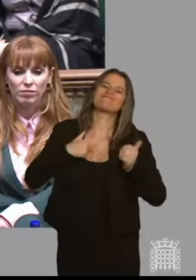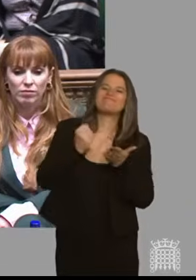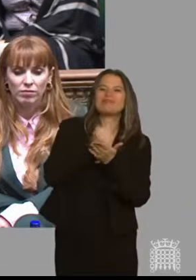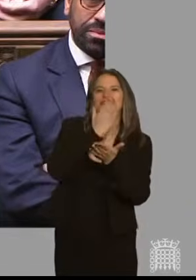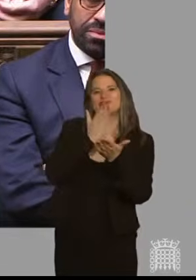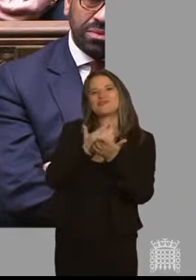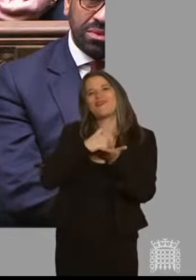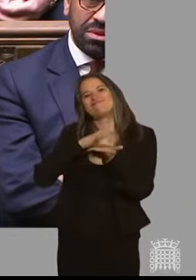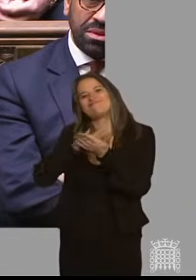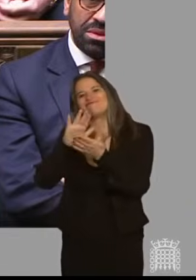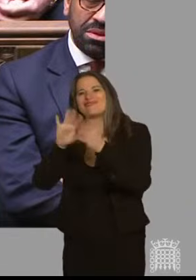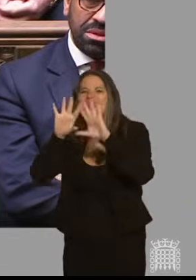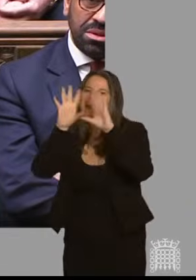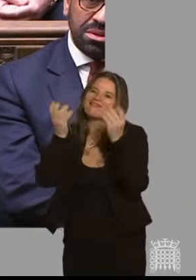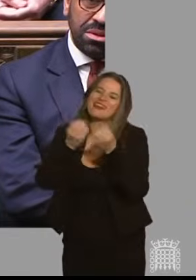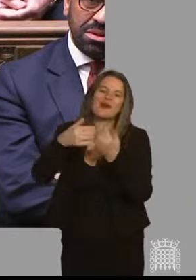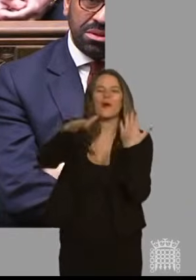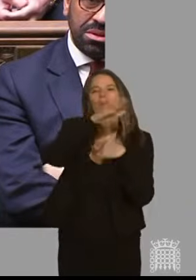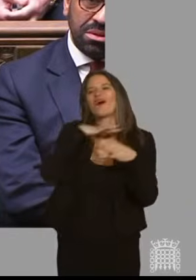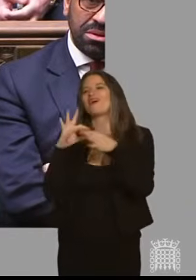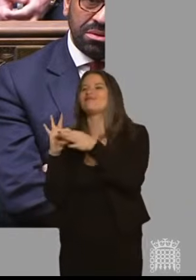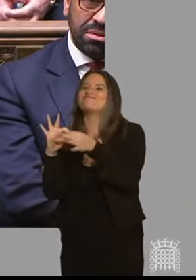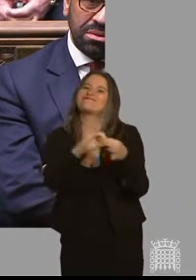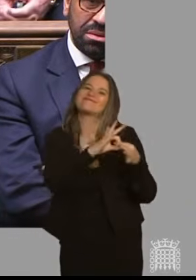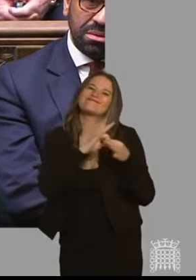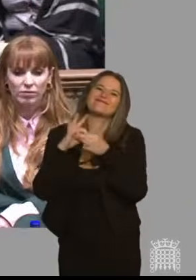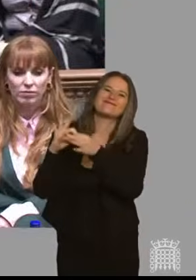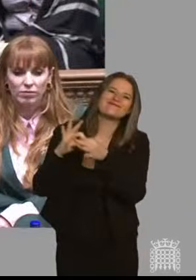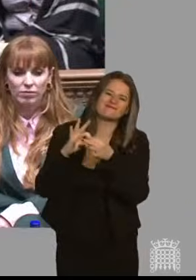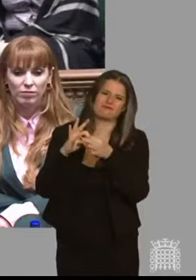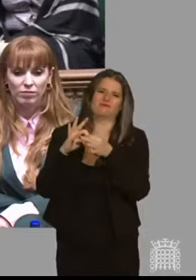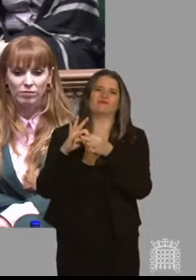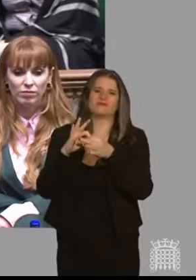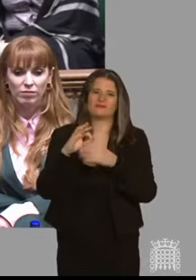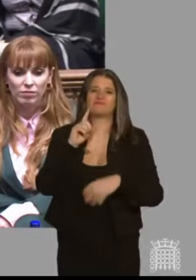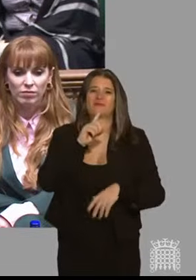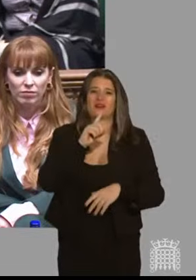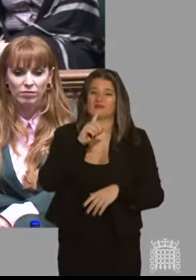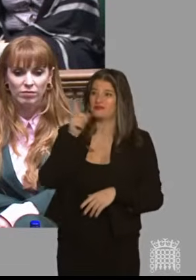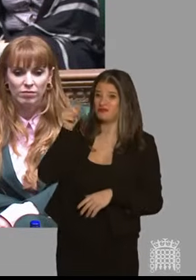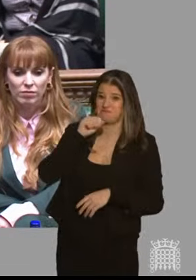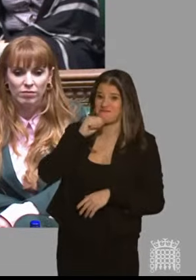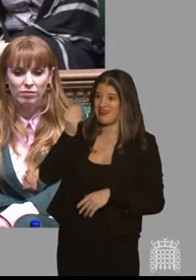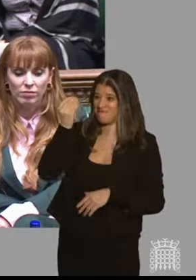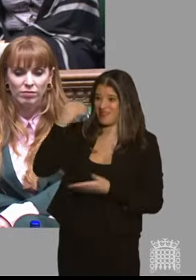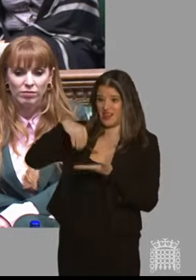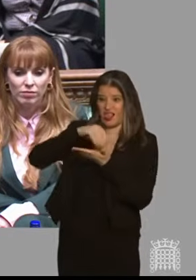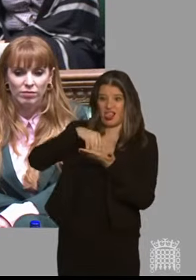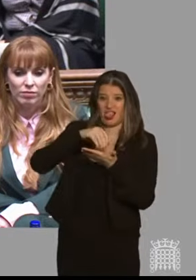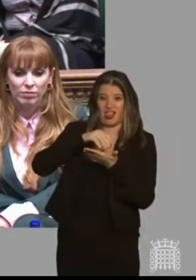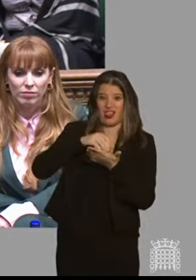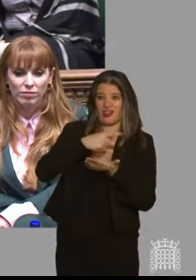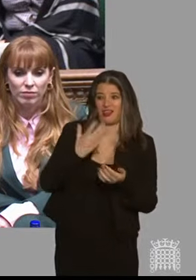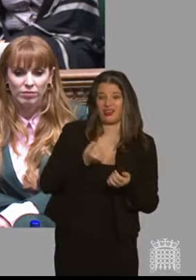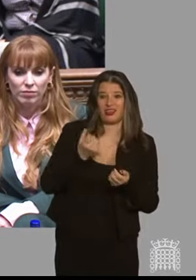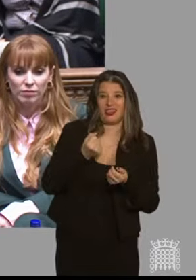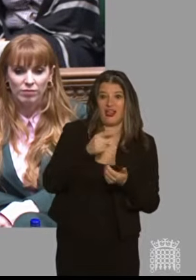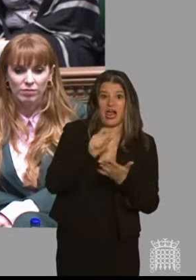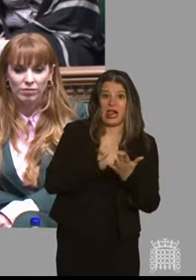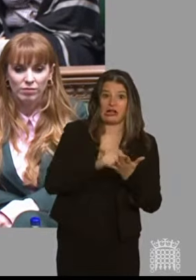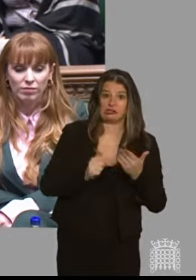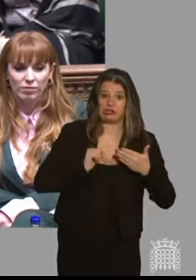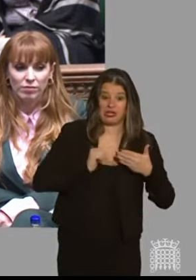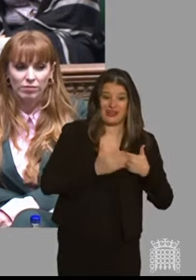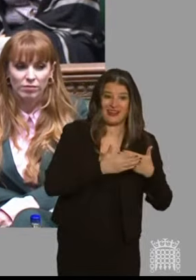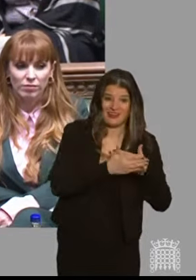tongue-tied, shrinking in sophistry, hoping he can deflect for long enough that we'll all go away. What